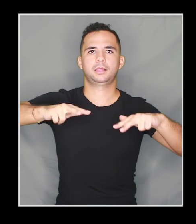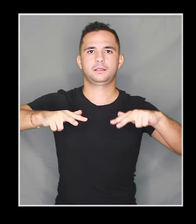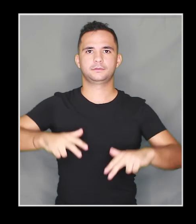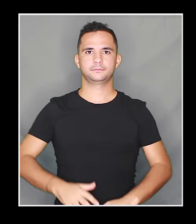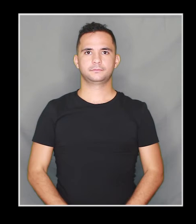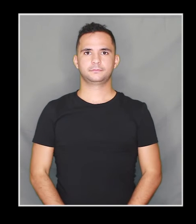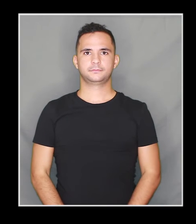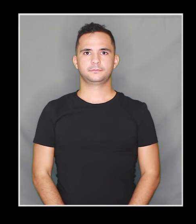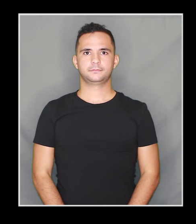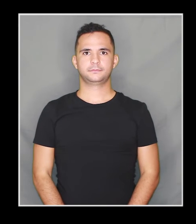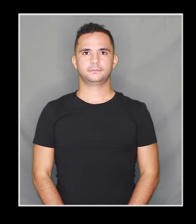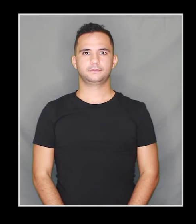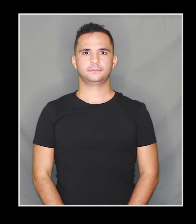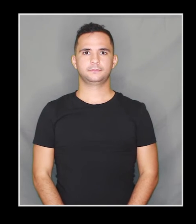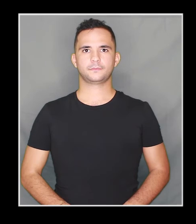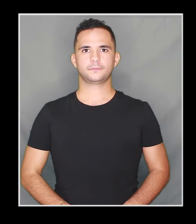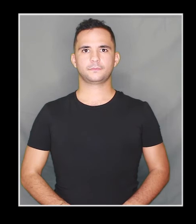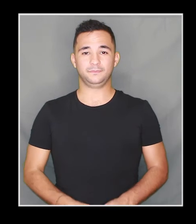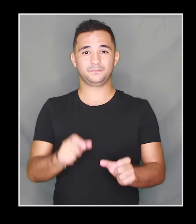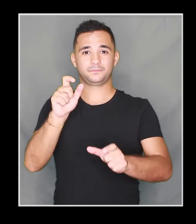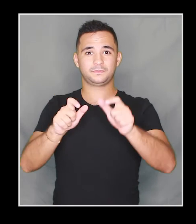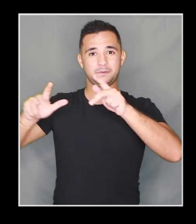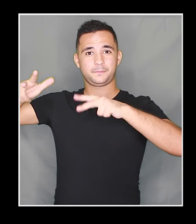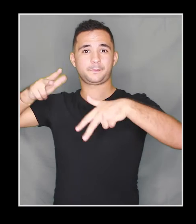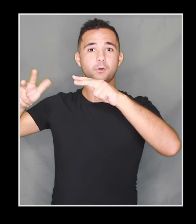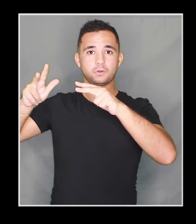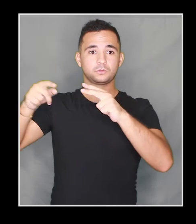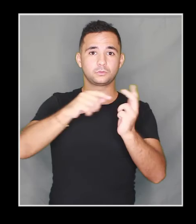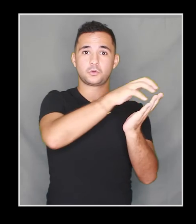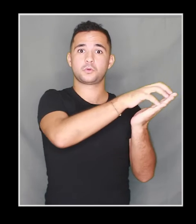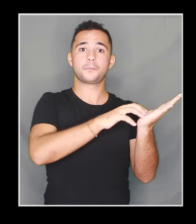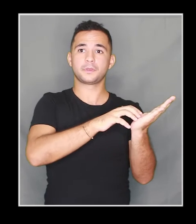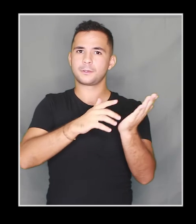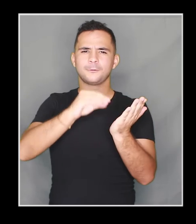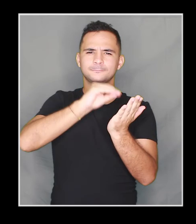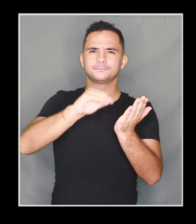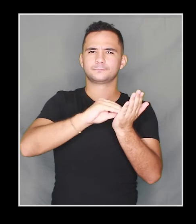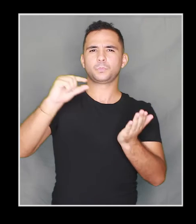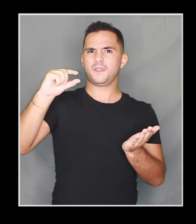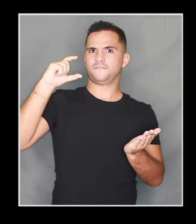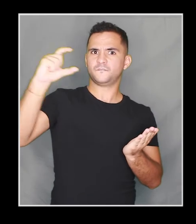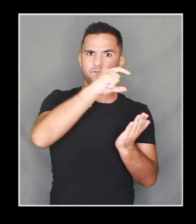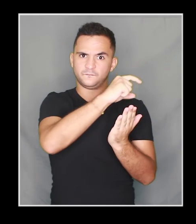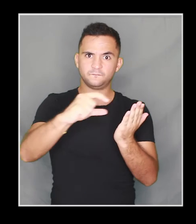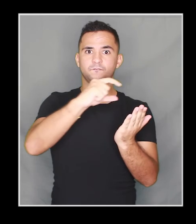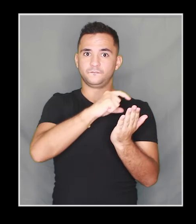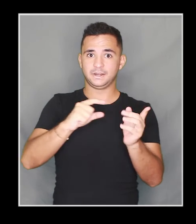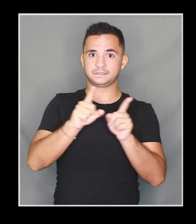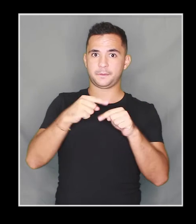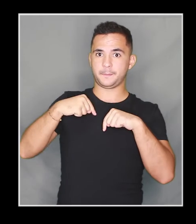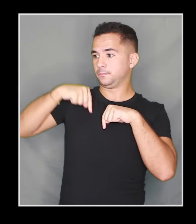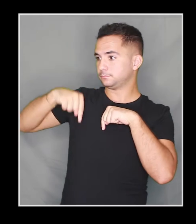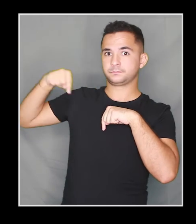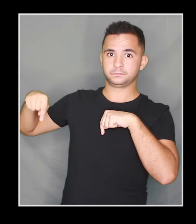the backdrop to be positioned behind it. During the performance, the pupanti used to read the same script